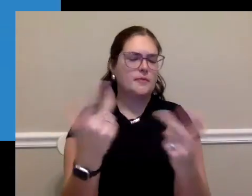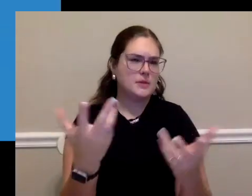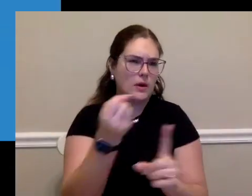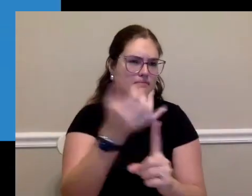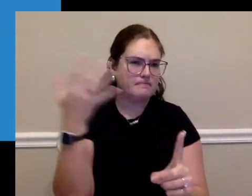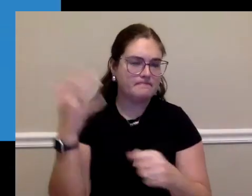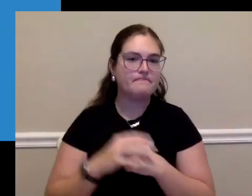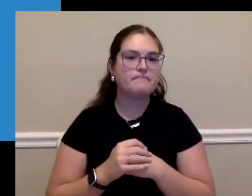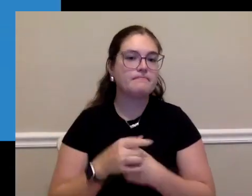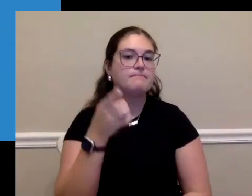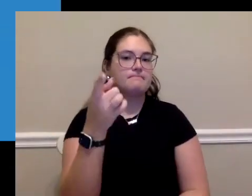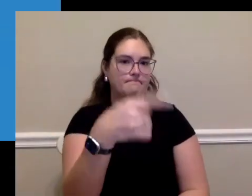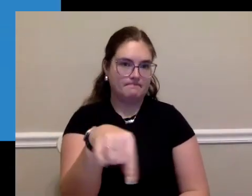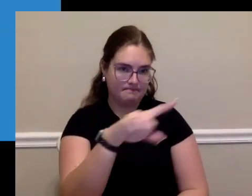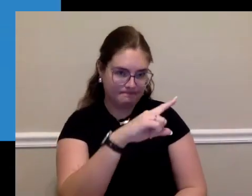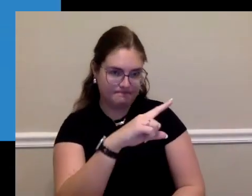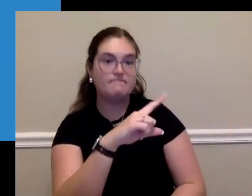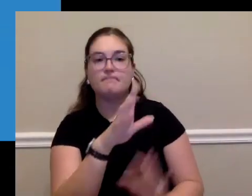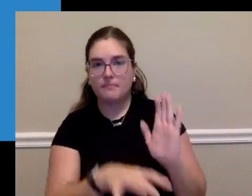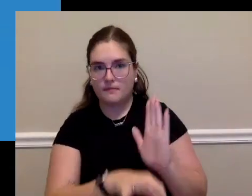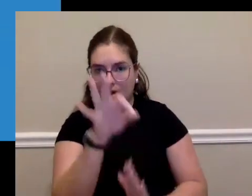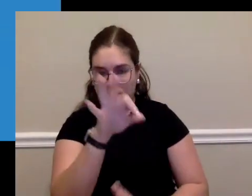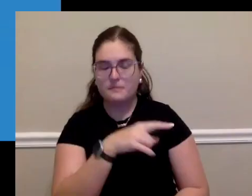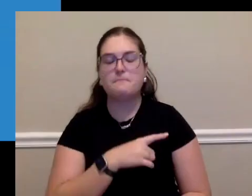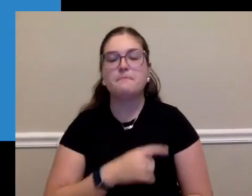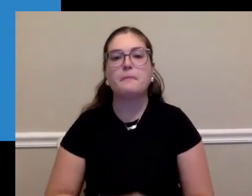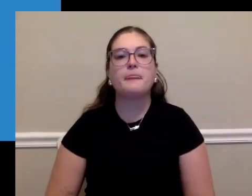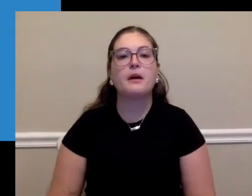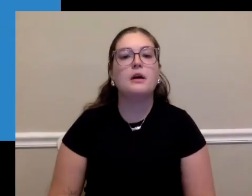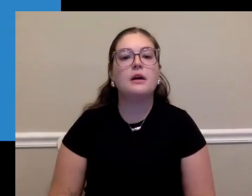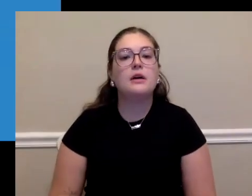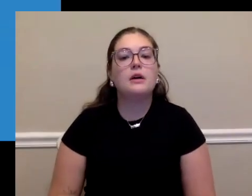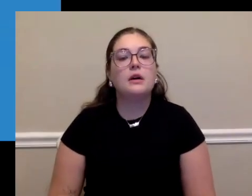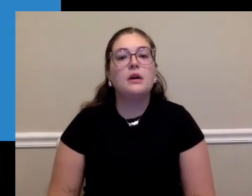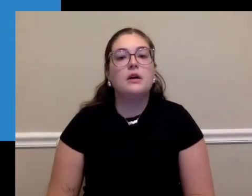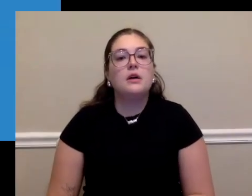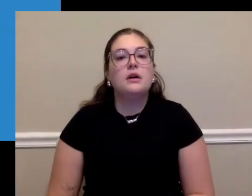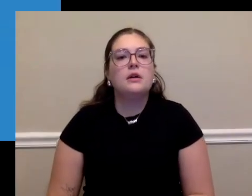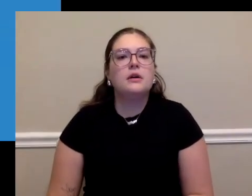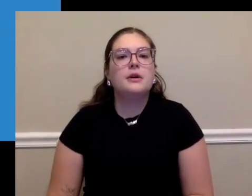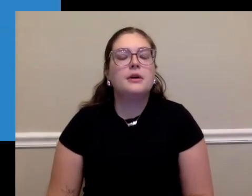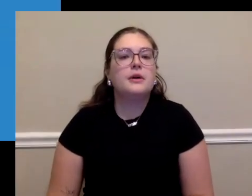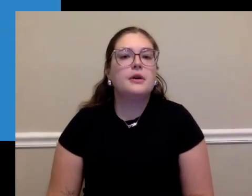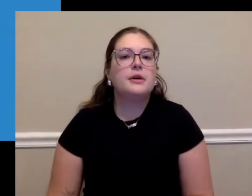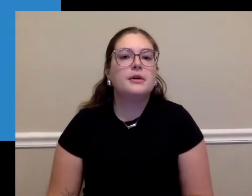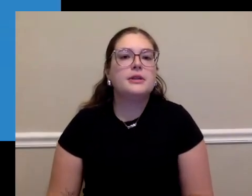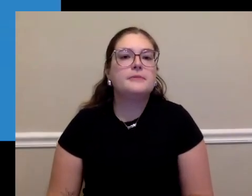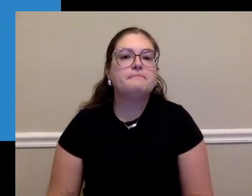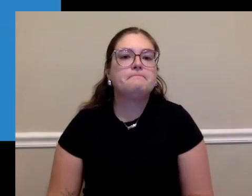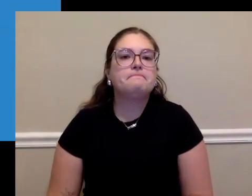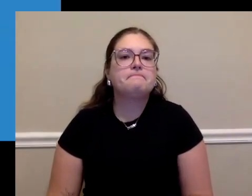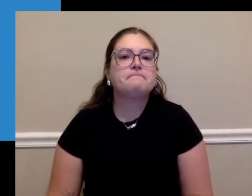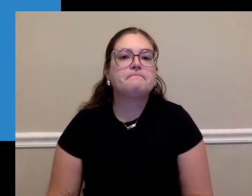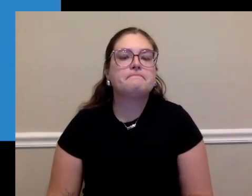And this is what we found, basically, that people who thought they were not necessarily or not